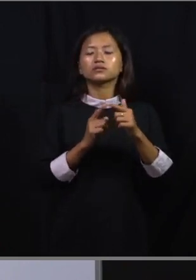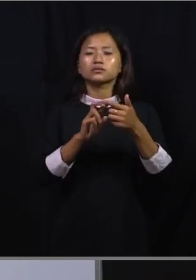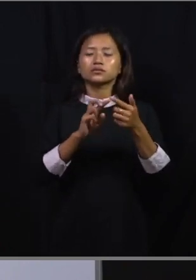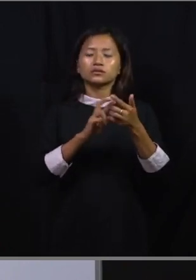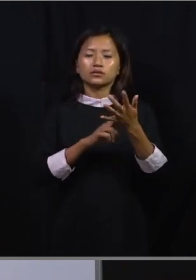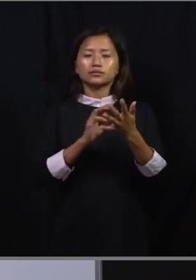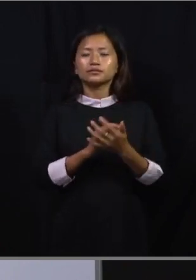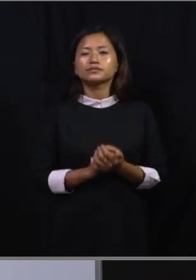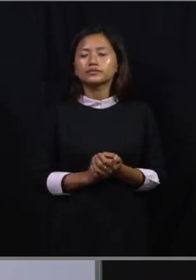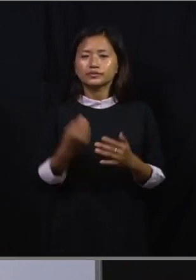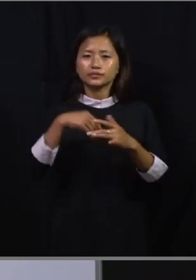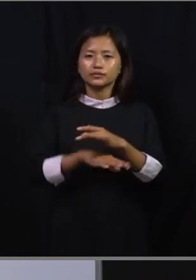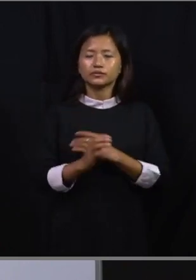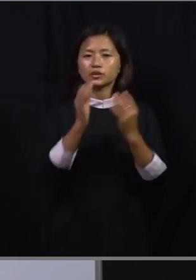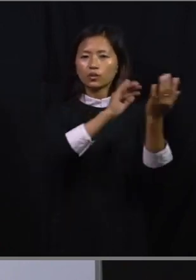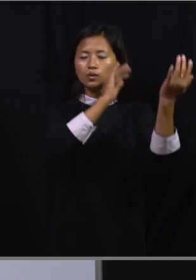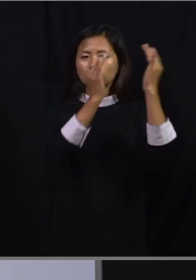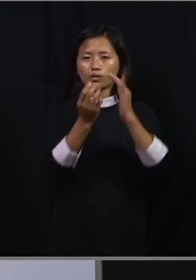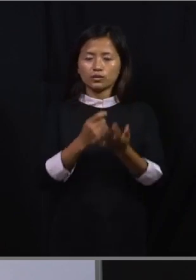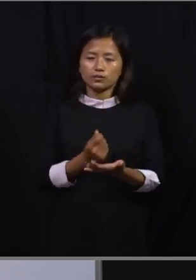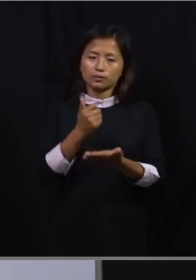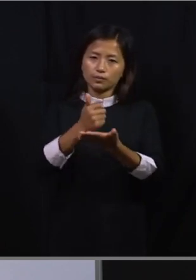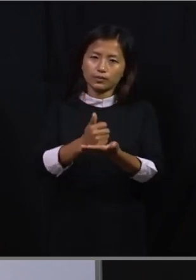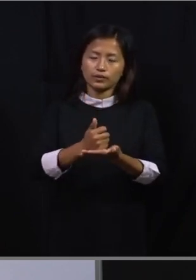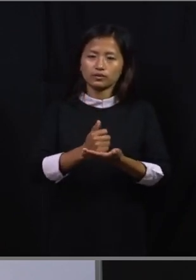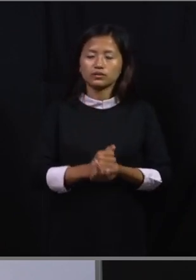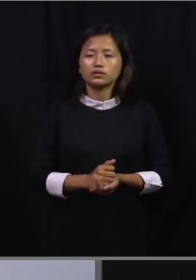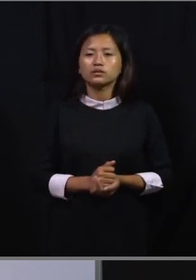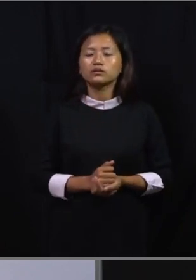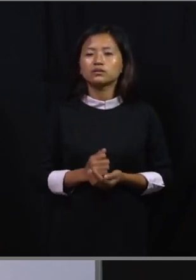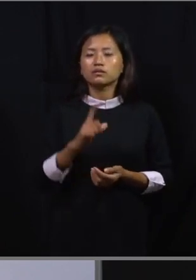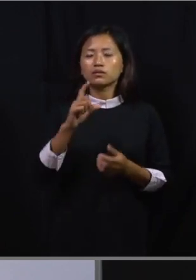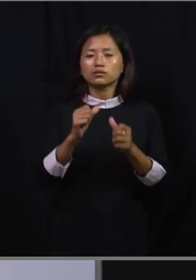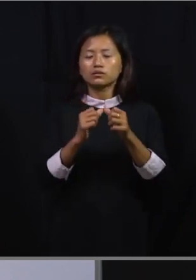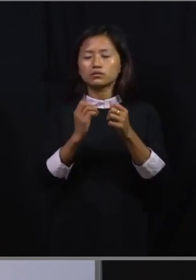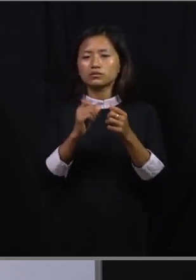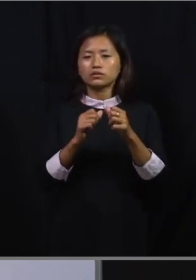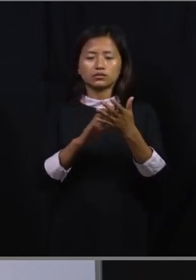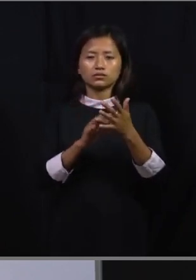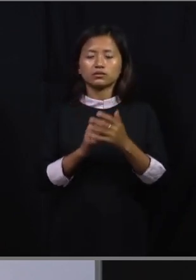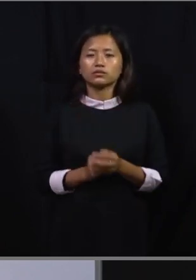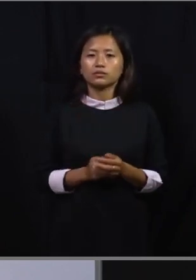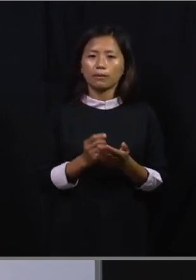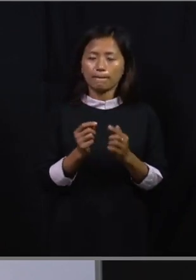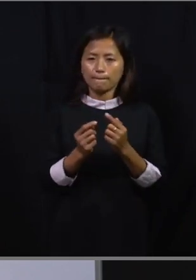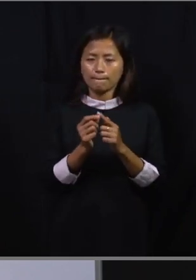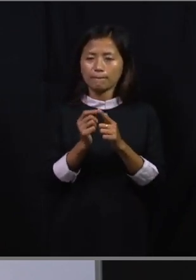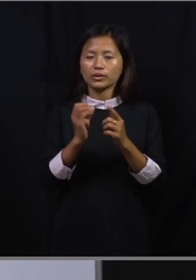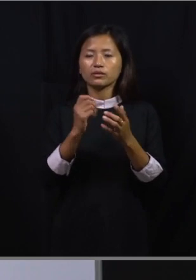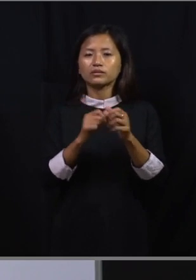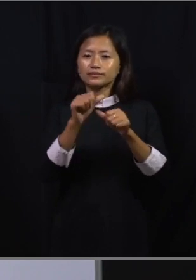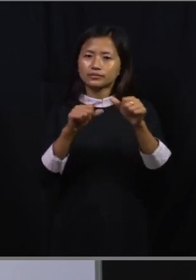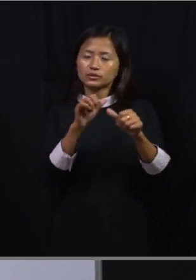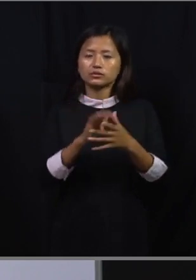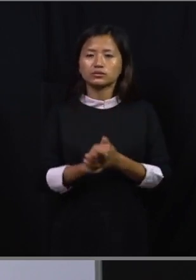in this World Bank. They want to liberalize the loan policy so that the smaller countries could